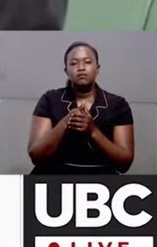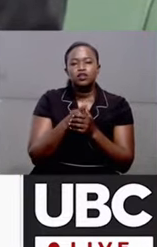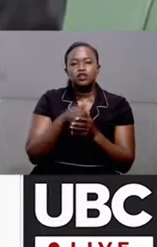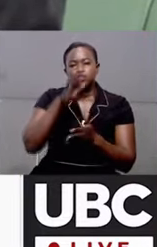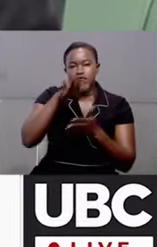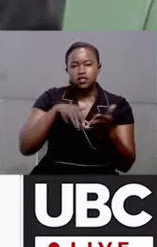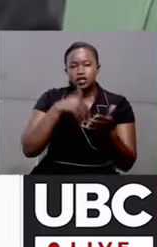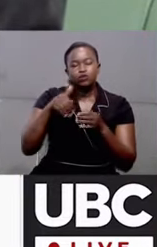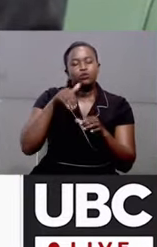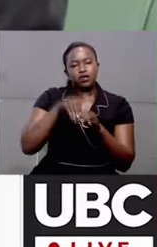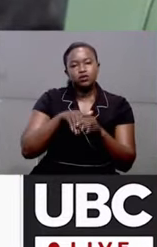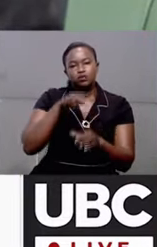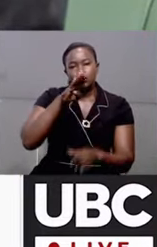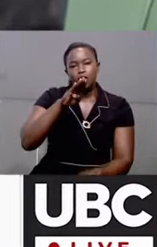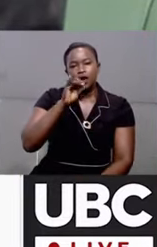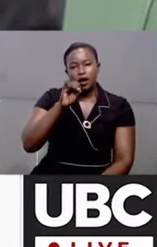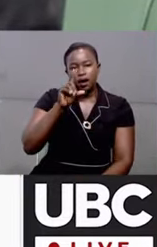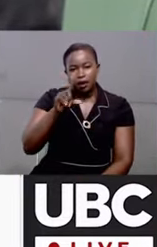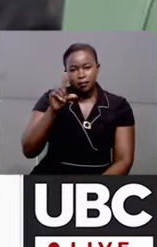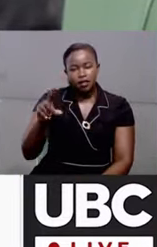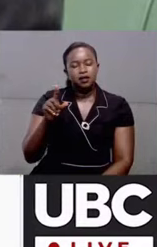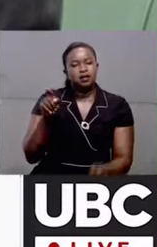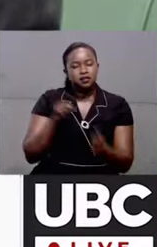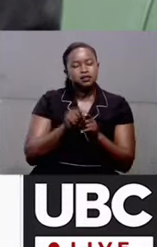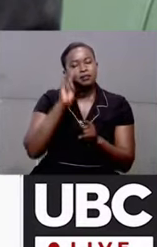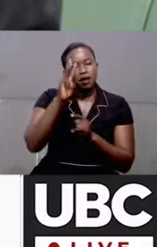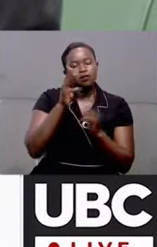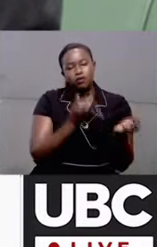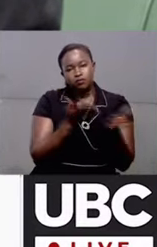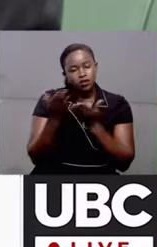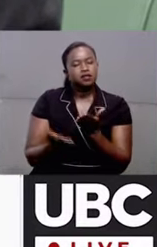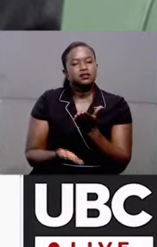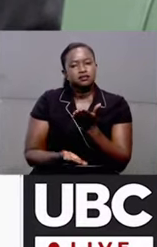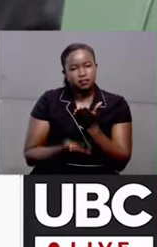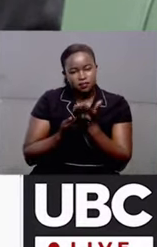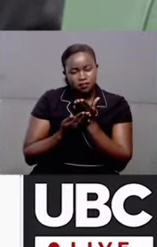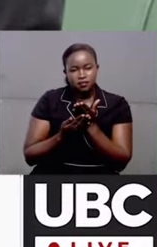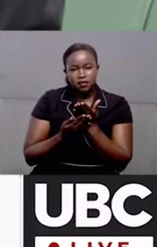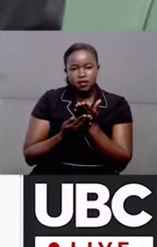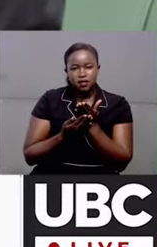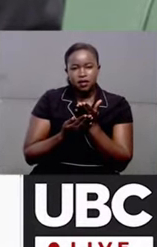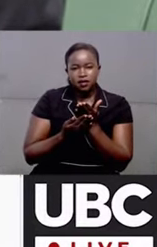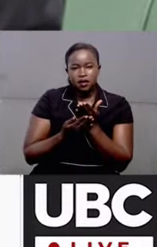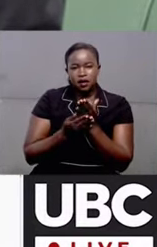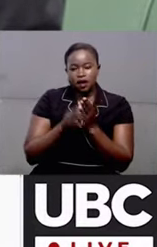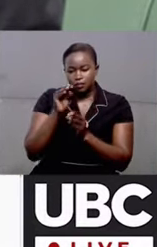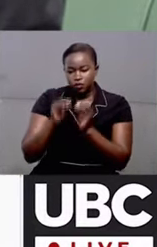and I will bring the supplementary appropriations bill to the House. Yes.